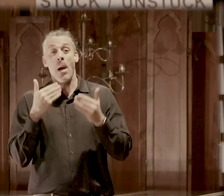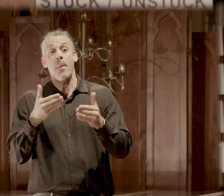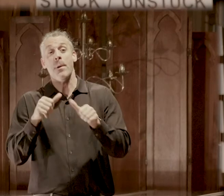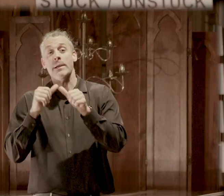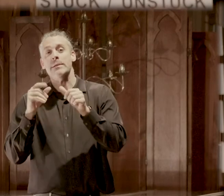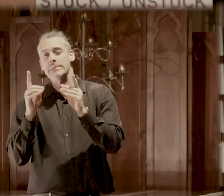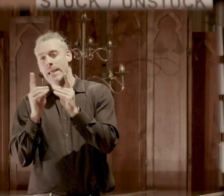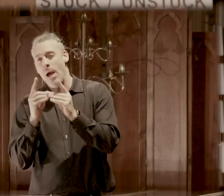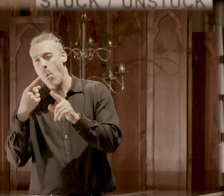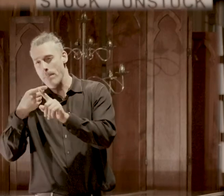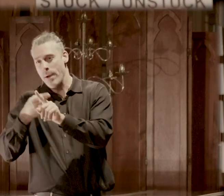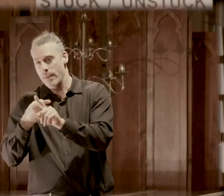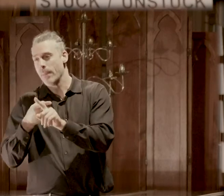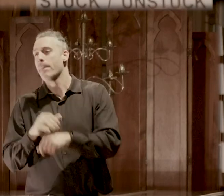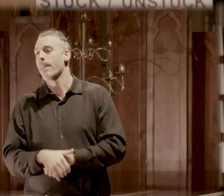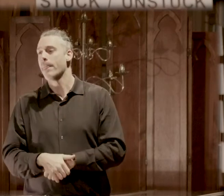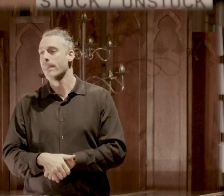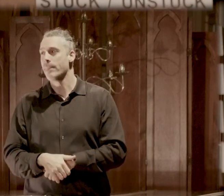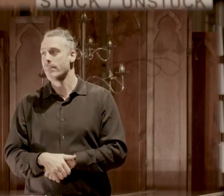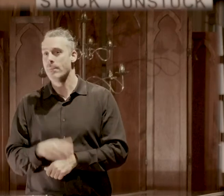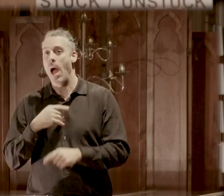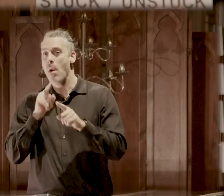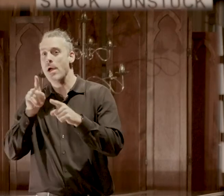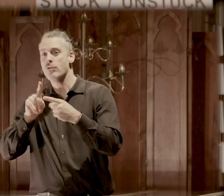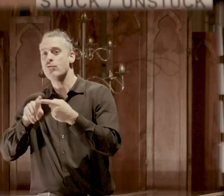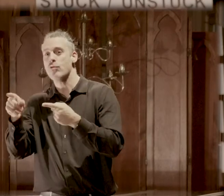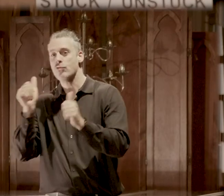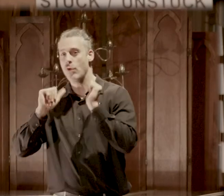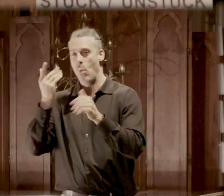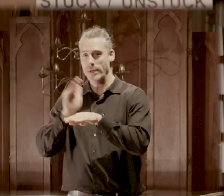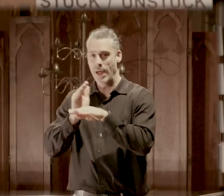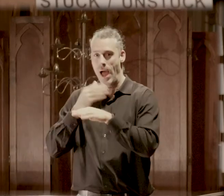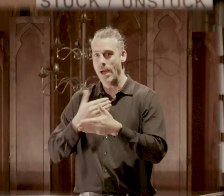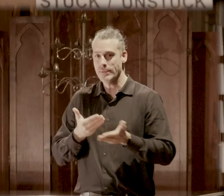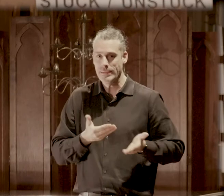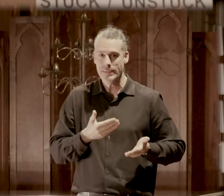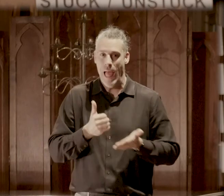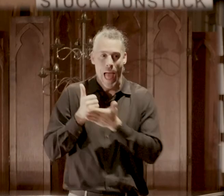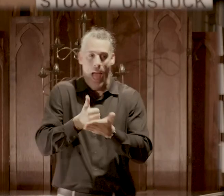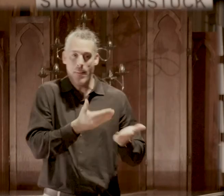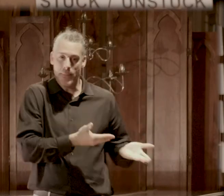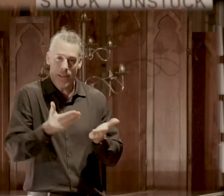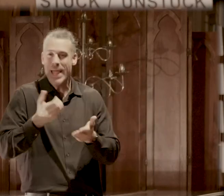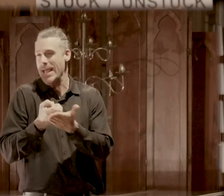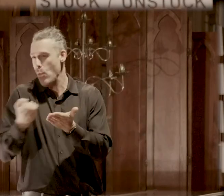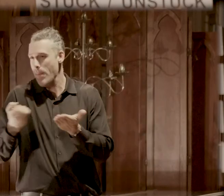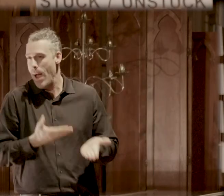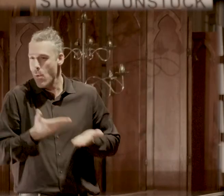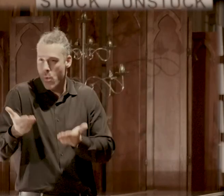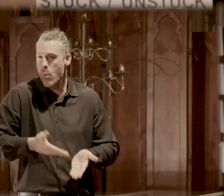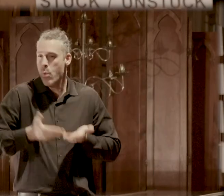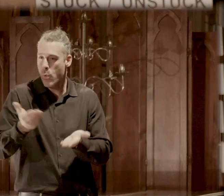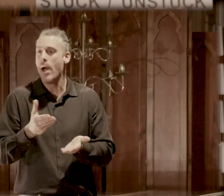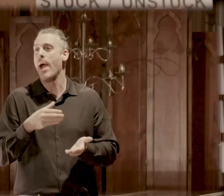so then we dated for like a month or something, and I went to her shows, and one night I was like helping carry all the equipment